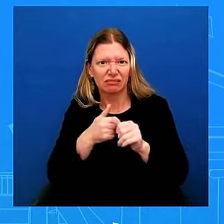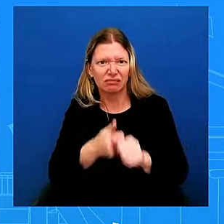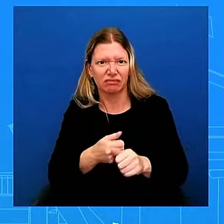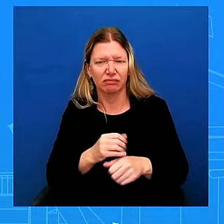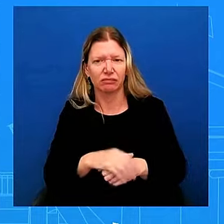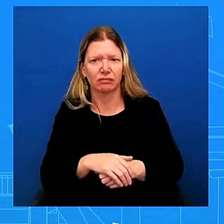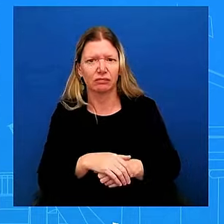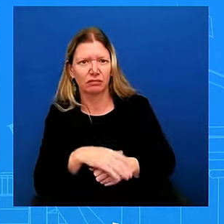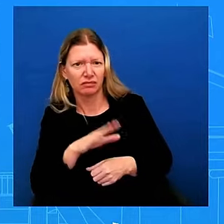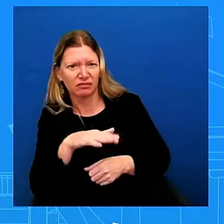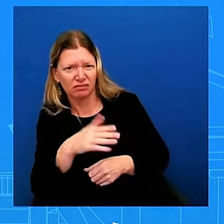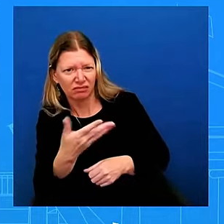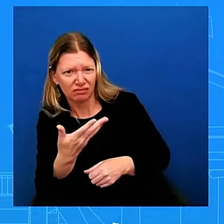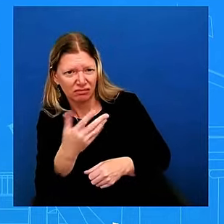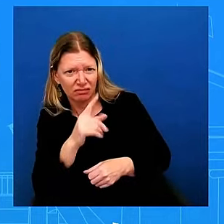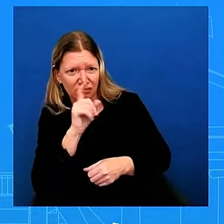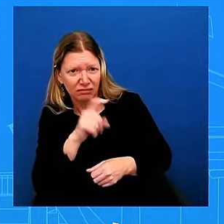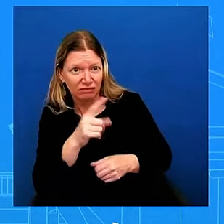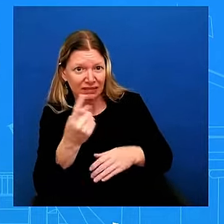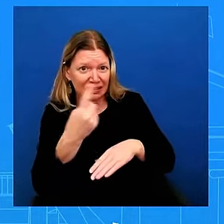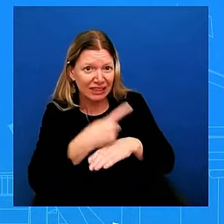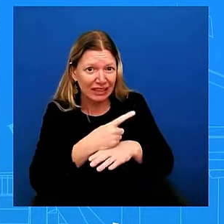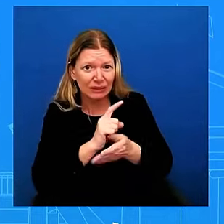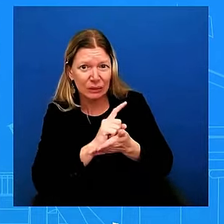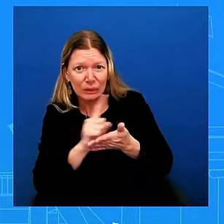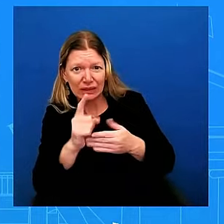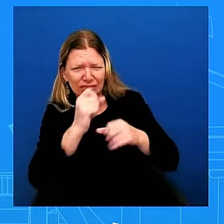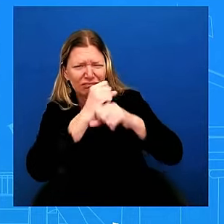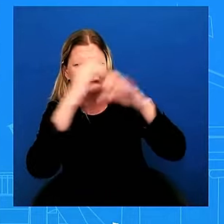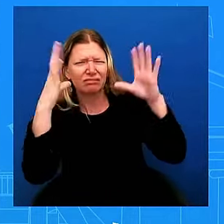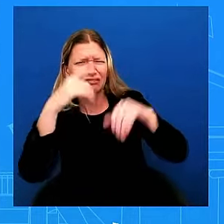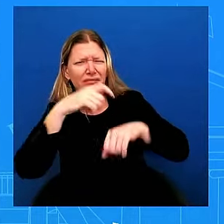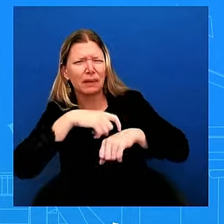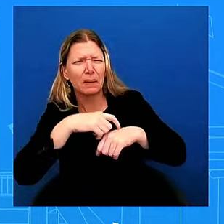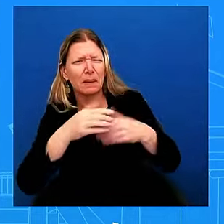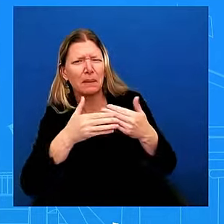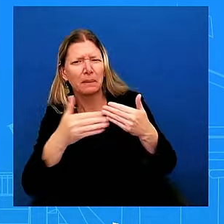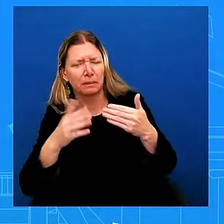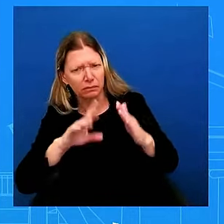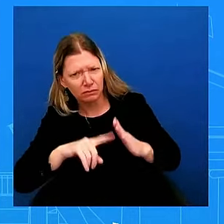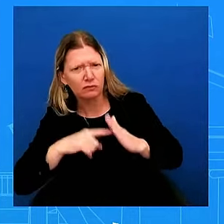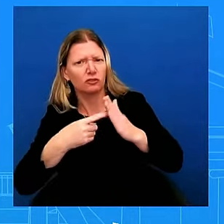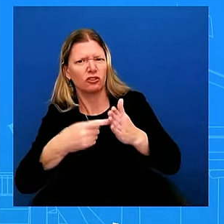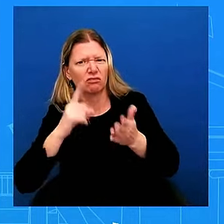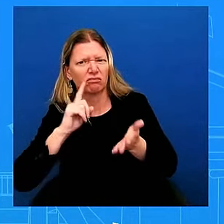of when this review will be up and running, given the security? Days.